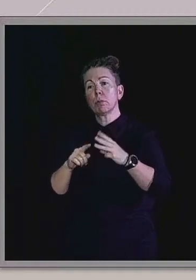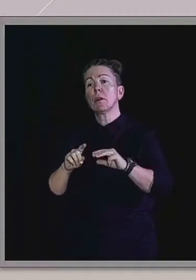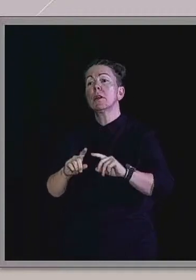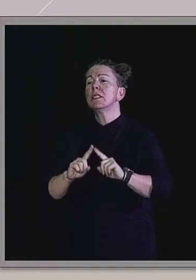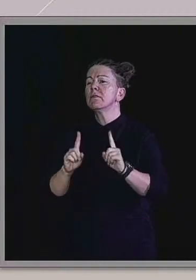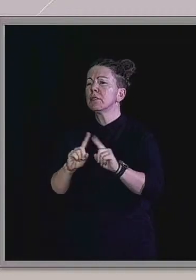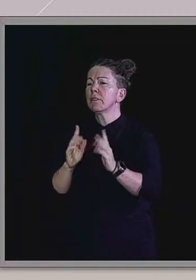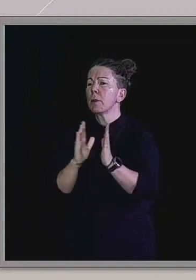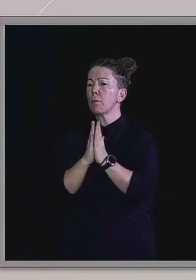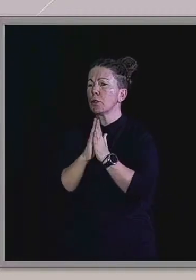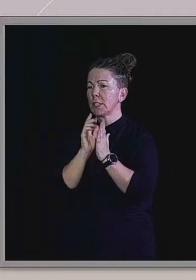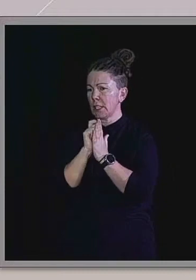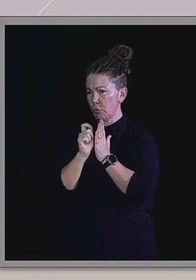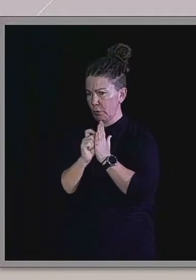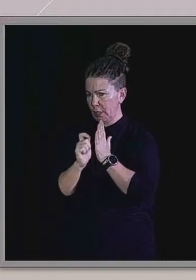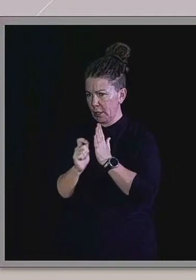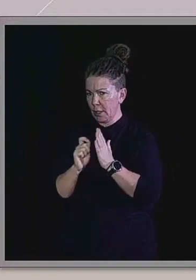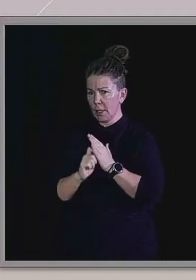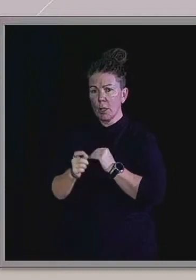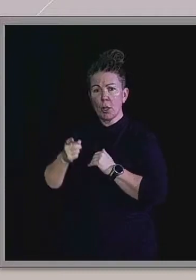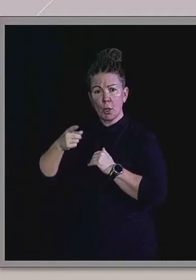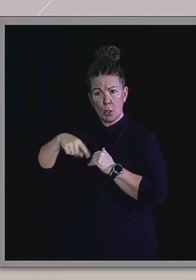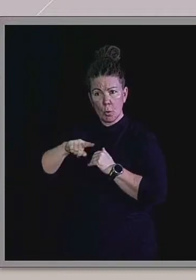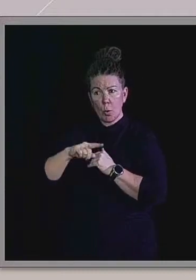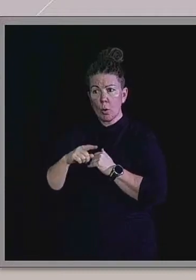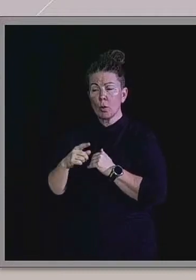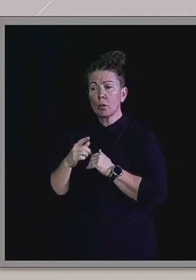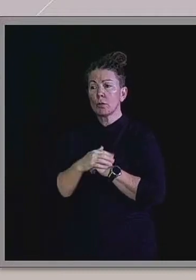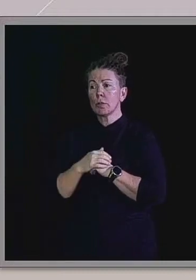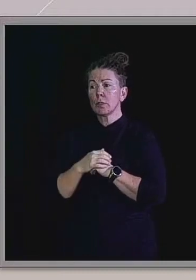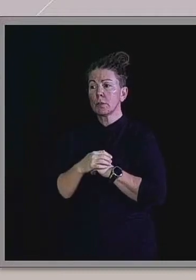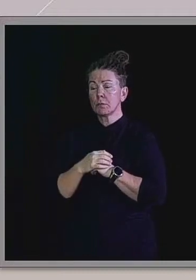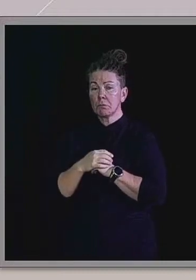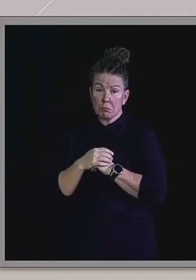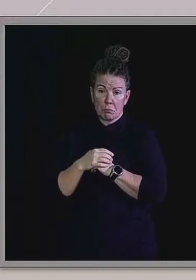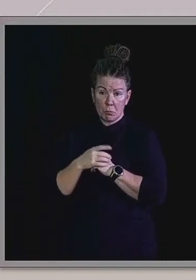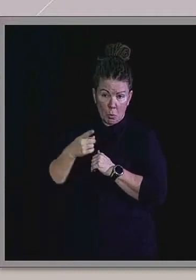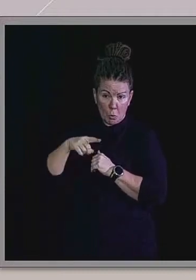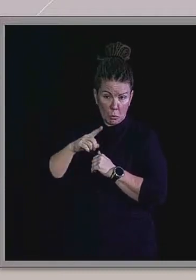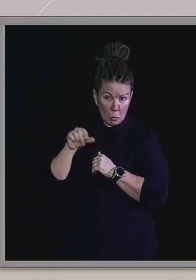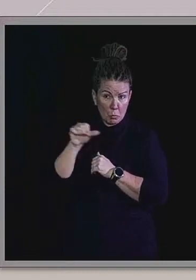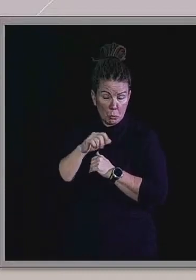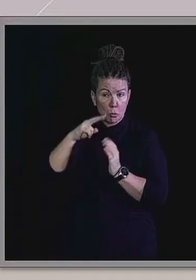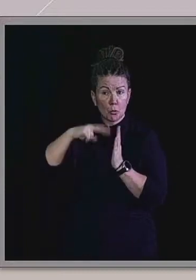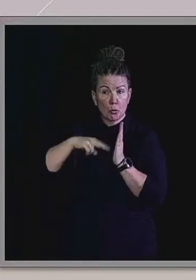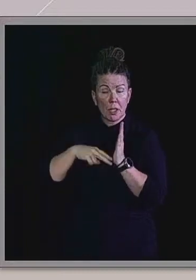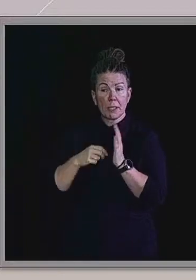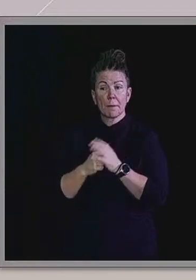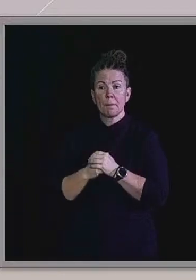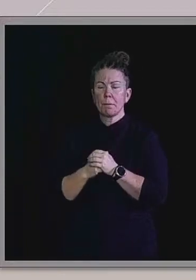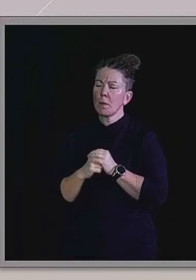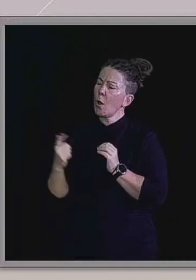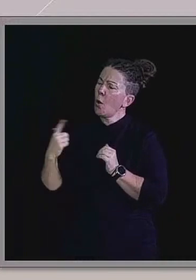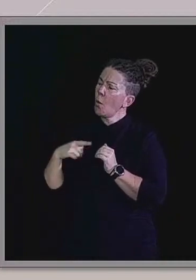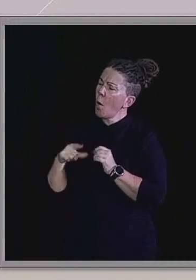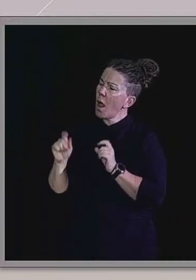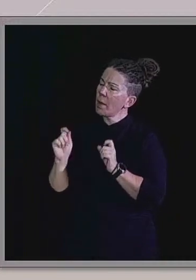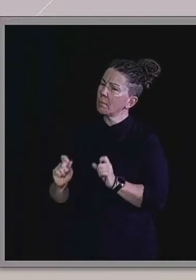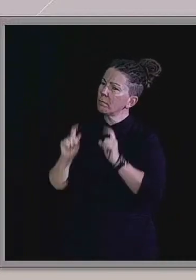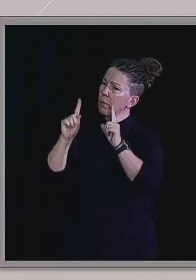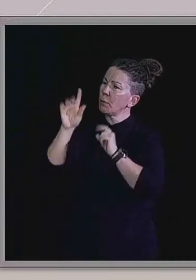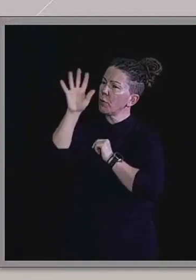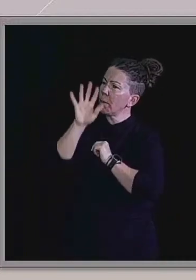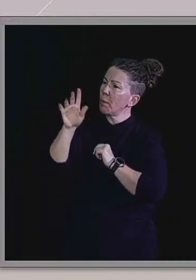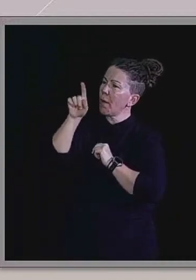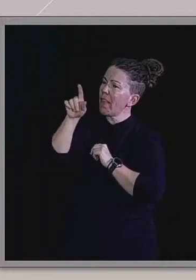Baby. And people in the audience should also take a look at these pieces. What took you to the Pilbara to begin with? Yeah, look, thanks